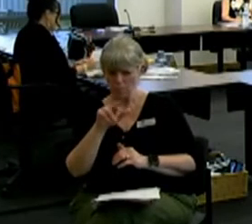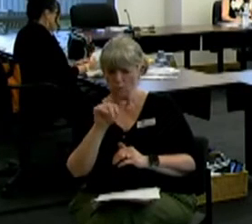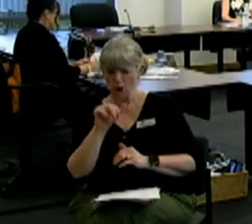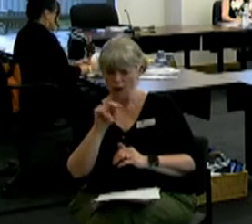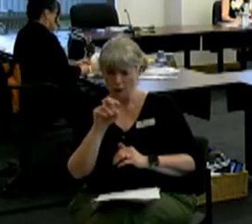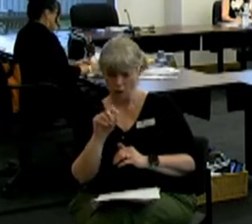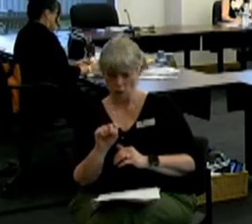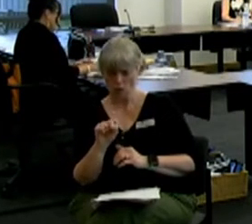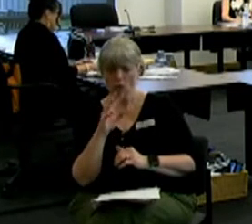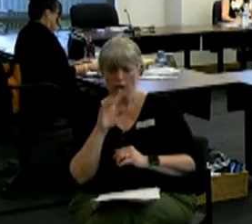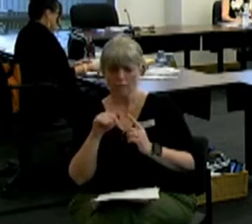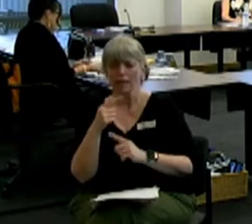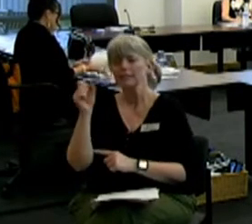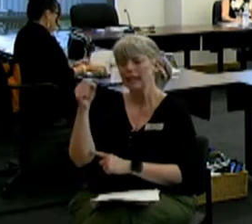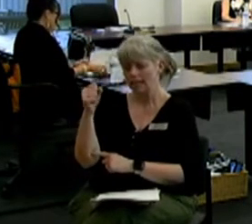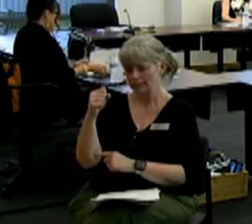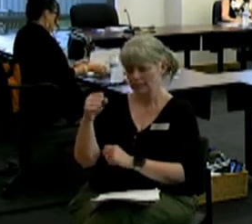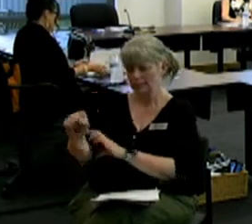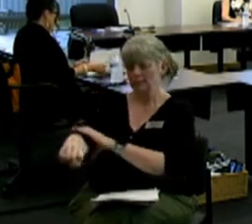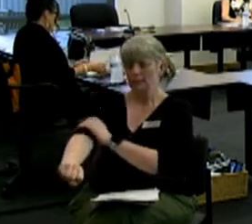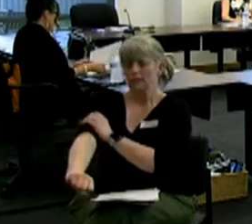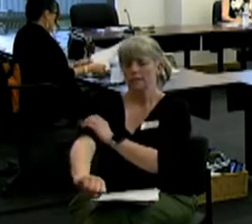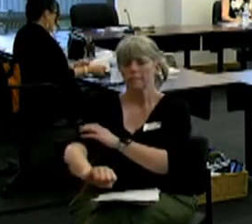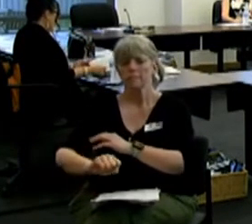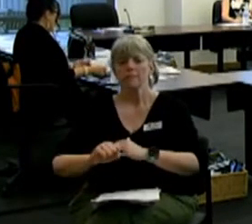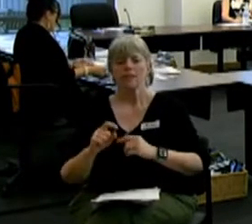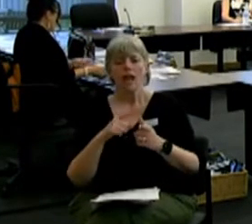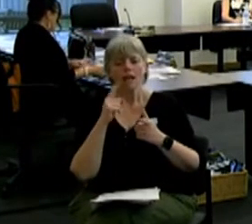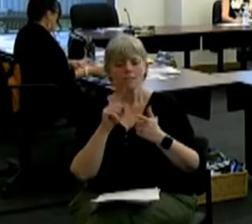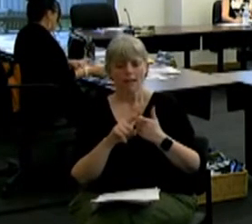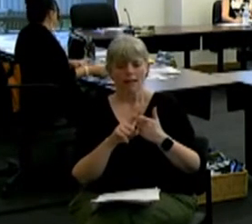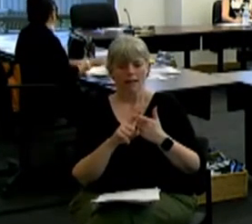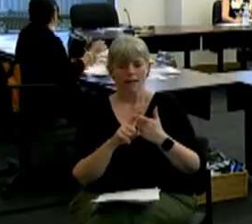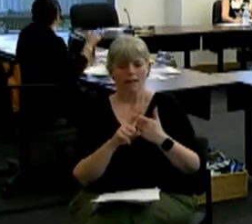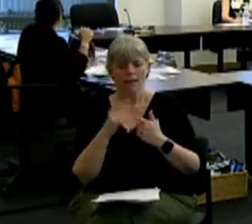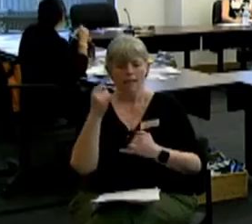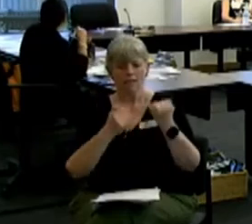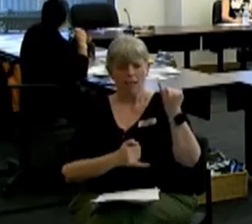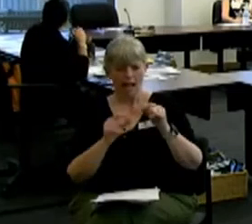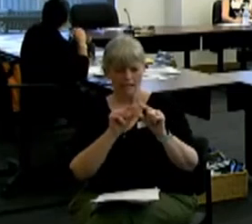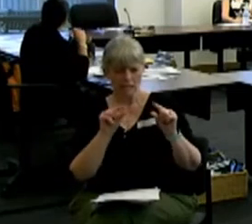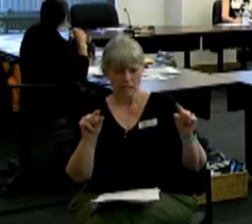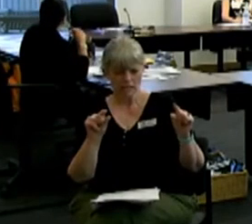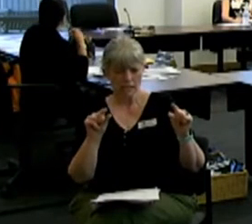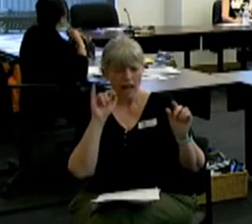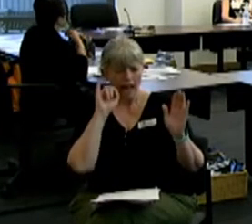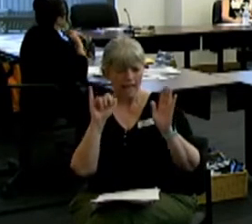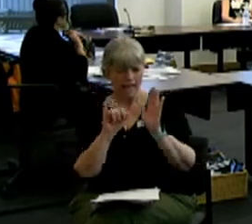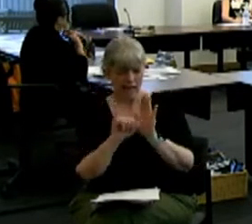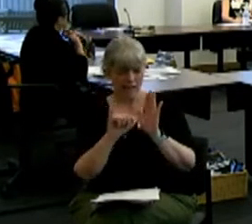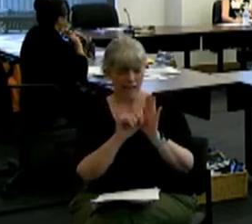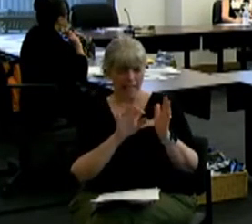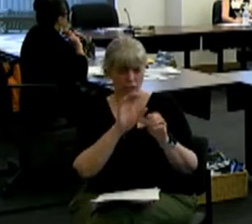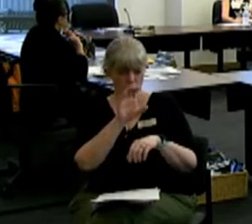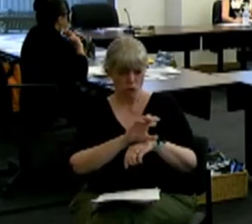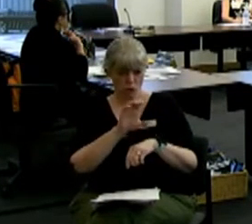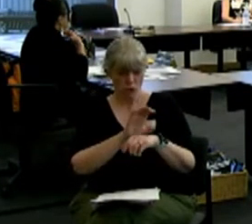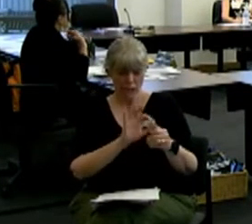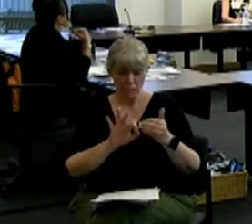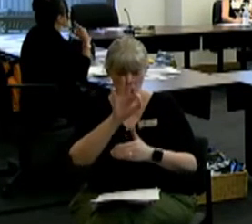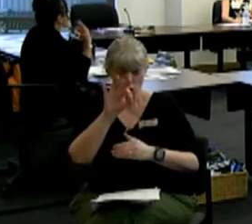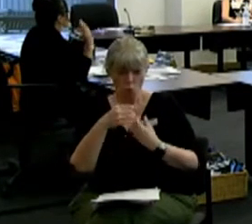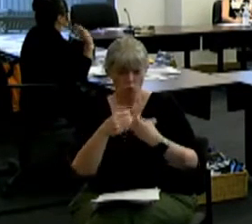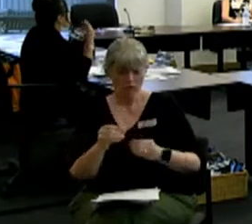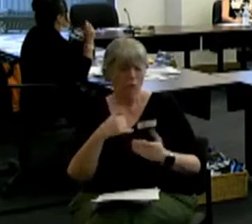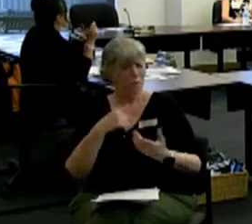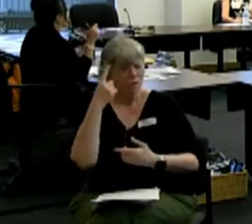Parmo, okay. And then the last bullet on identified church spiritual organizations.